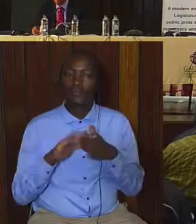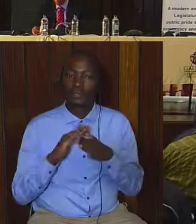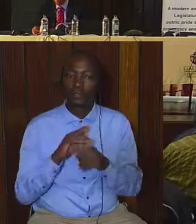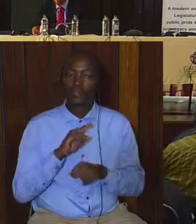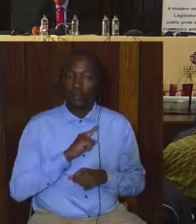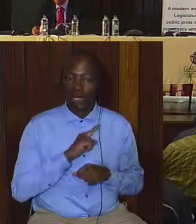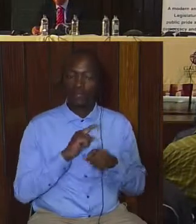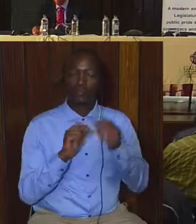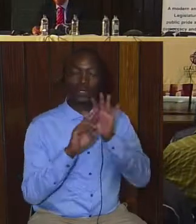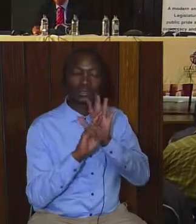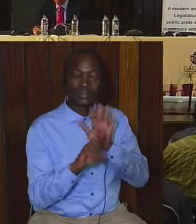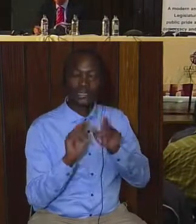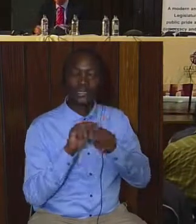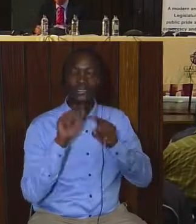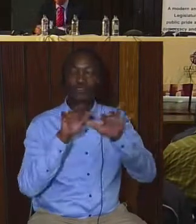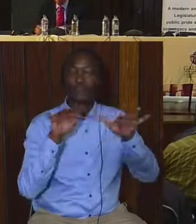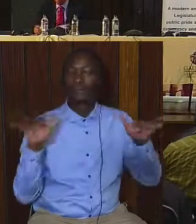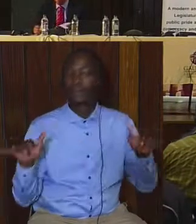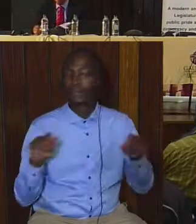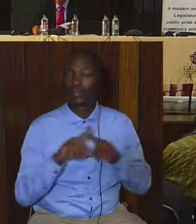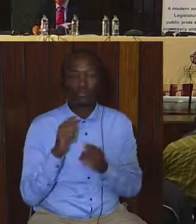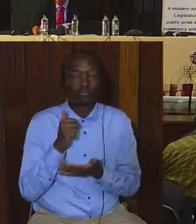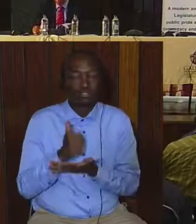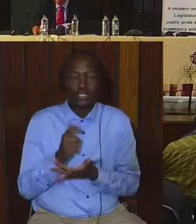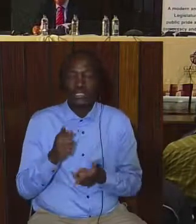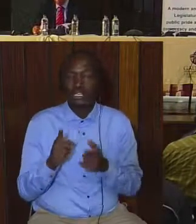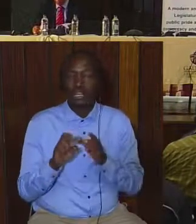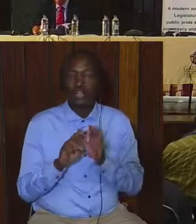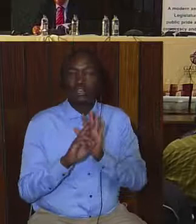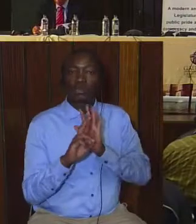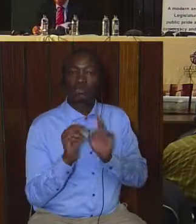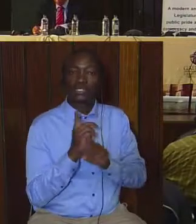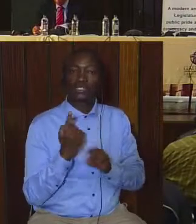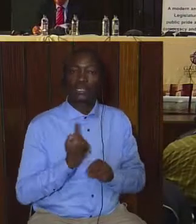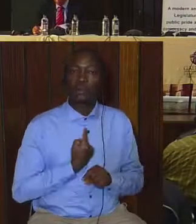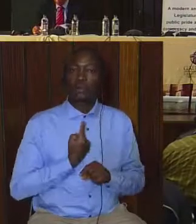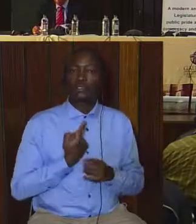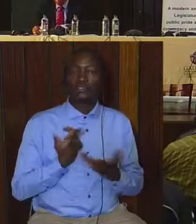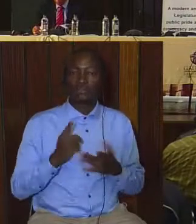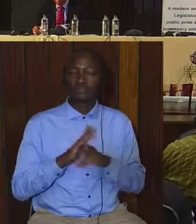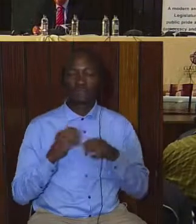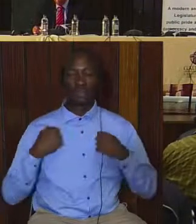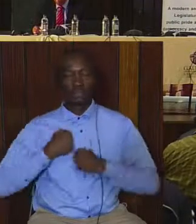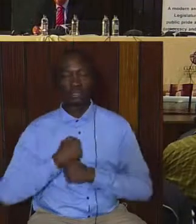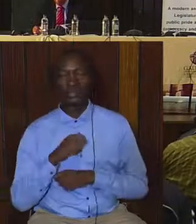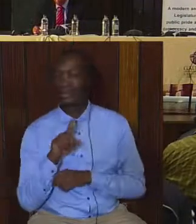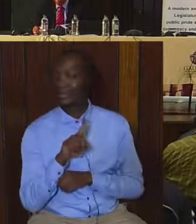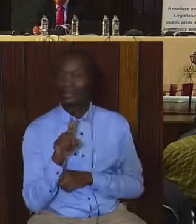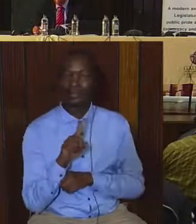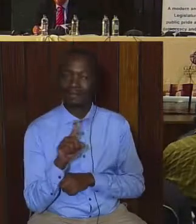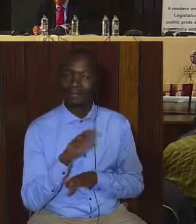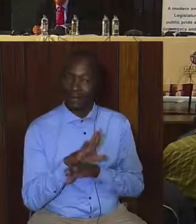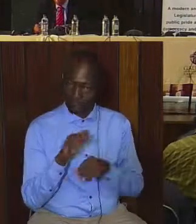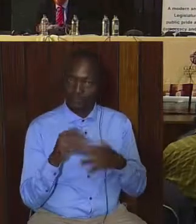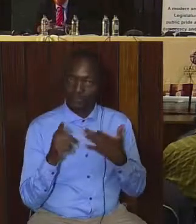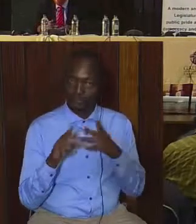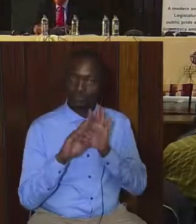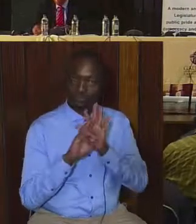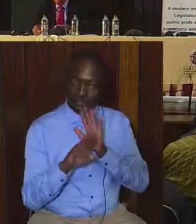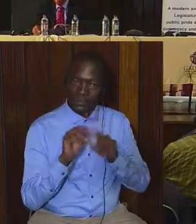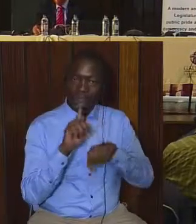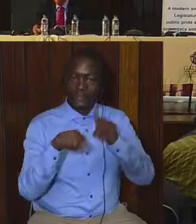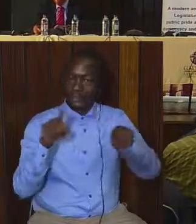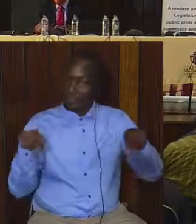public representatives. We don't sit here representing ourselves with our jackets. We represent our different